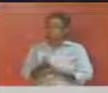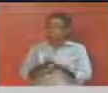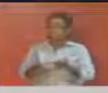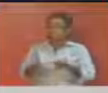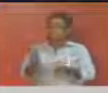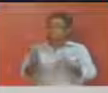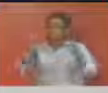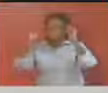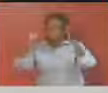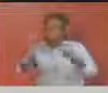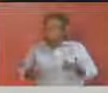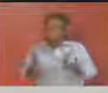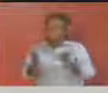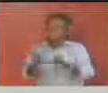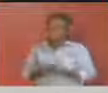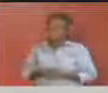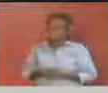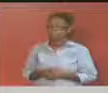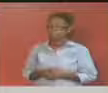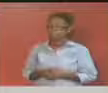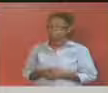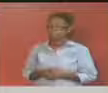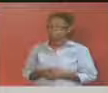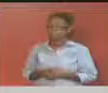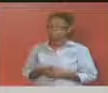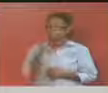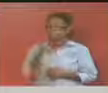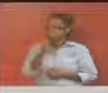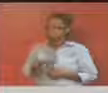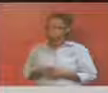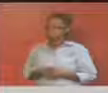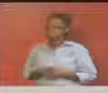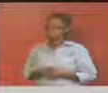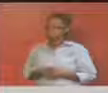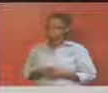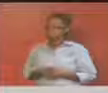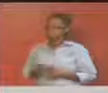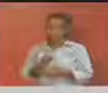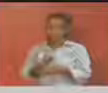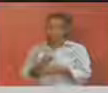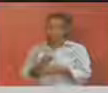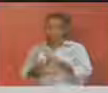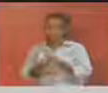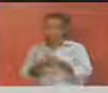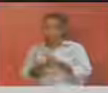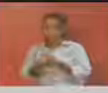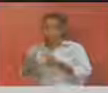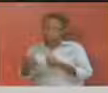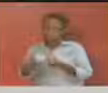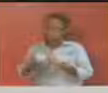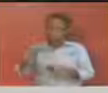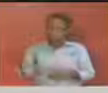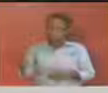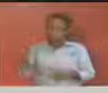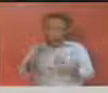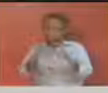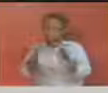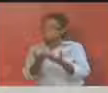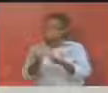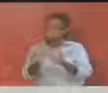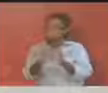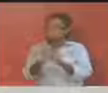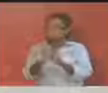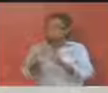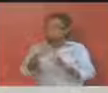teachers, but the teachers, high risk, high exposure, who are now out in classrooms, forms 4, 5,